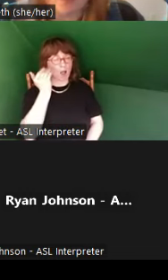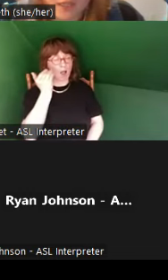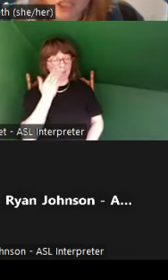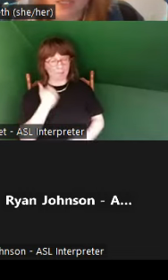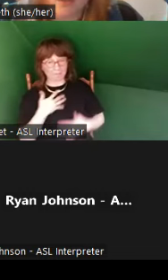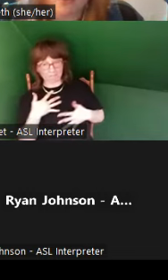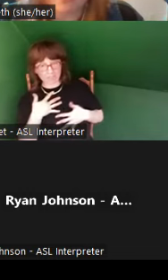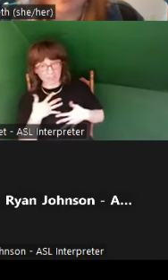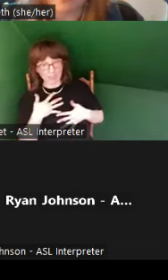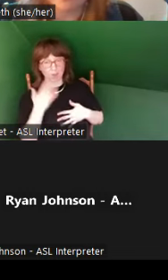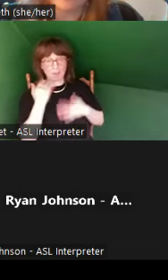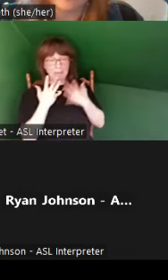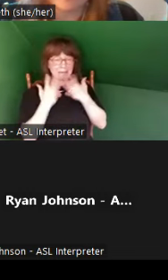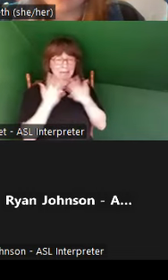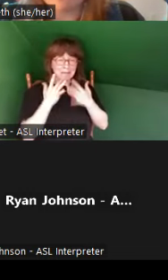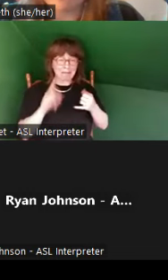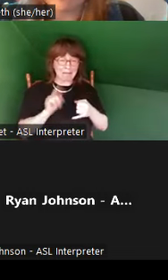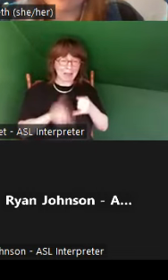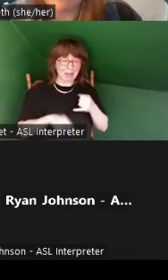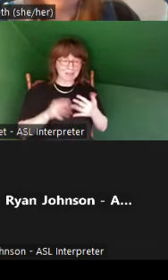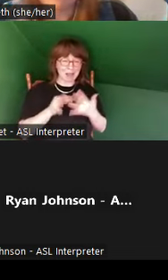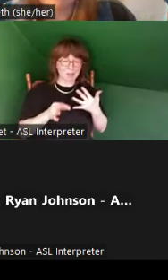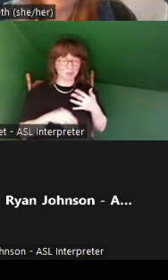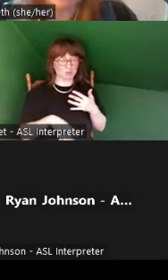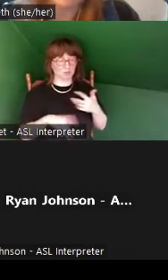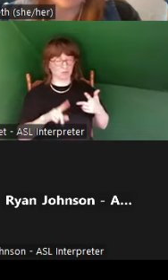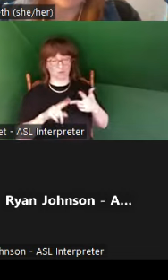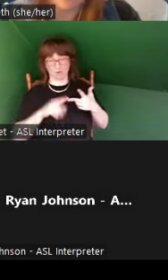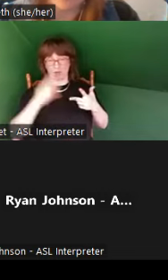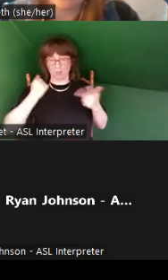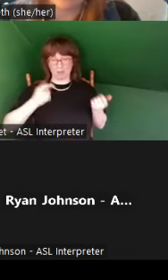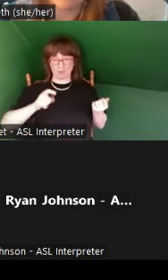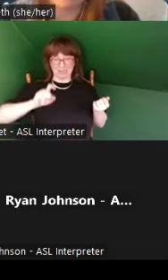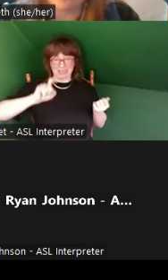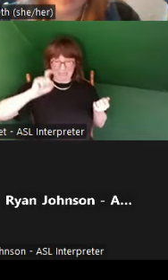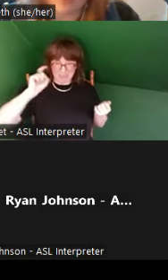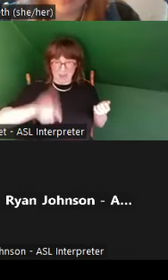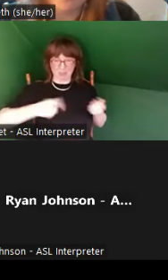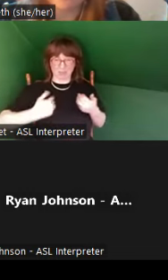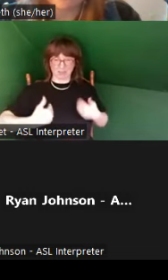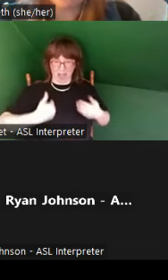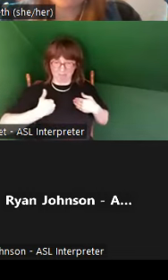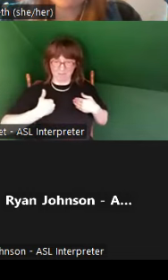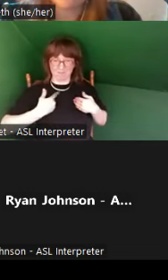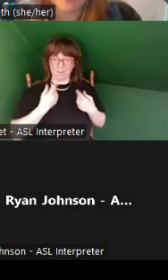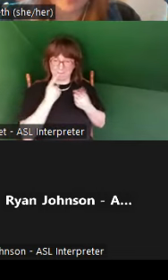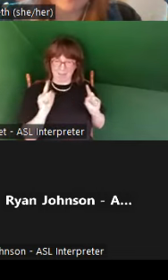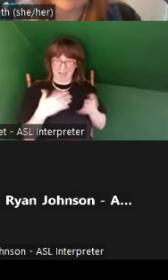or desperation or the need to find control in the context of no control.